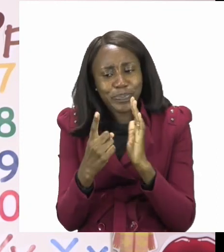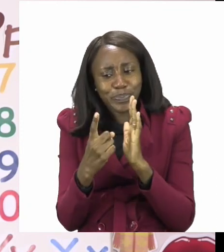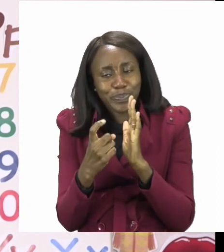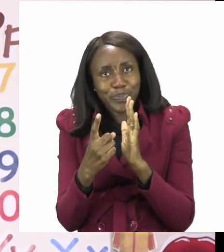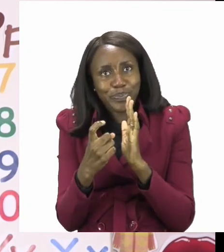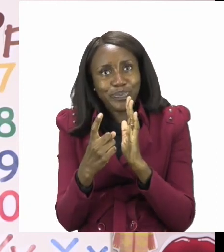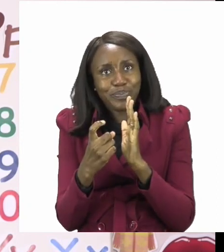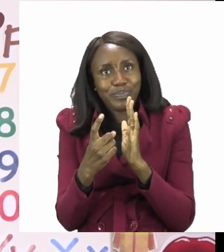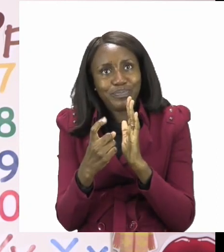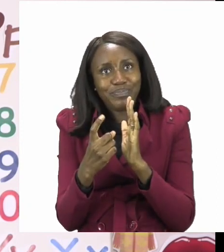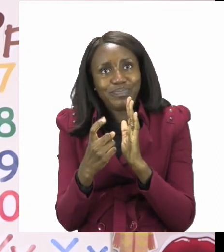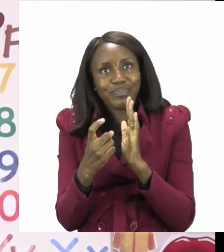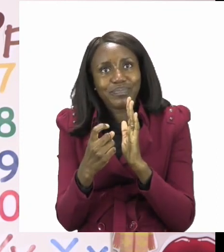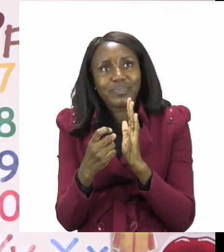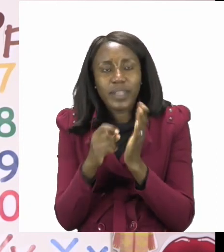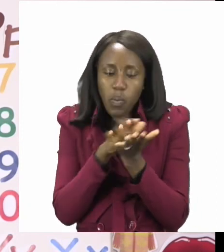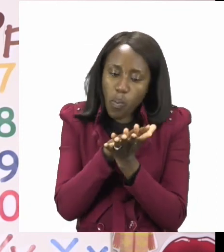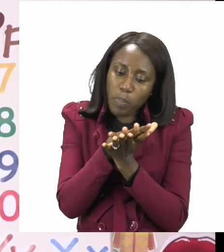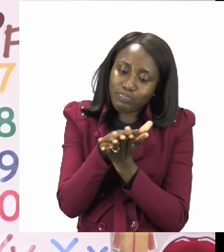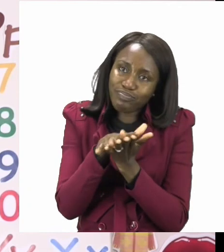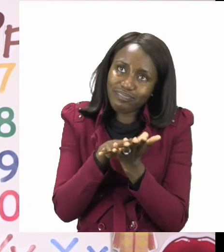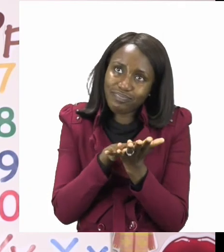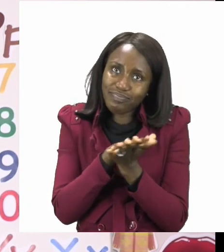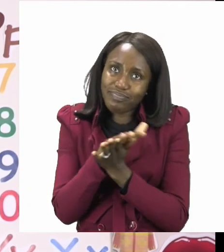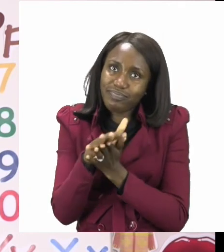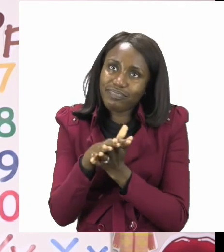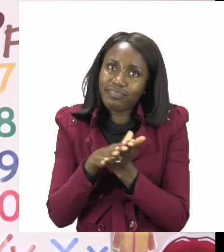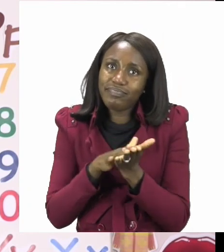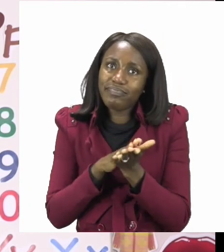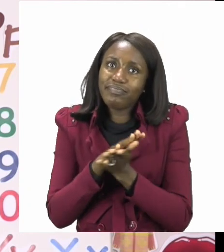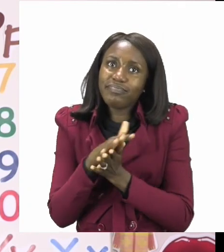sanitizer and we rub inside our hands,